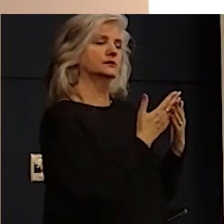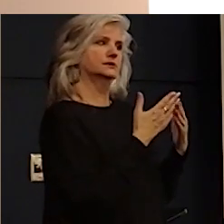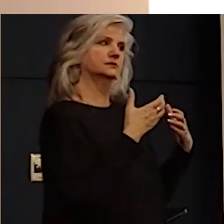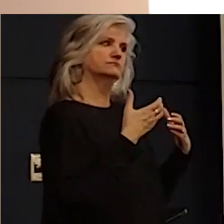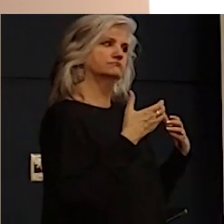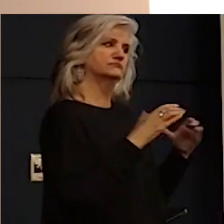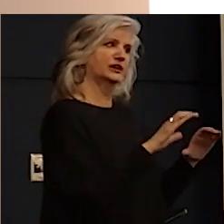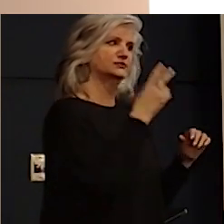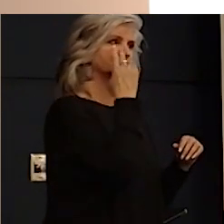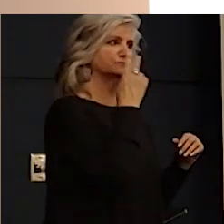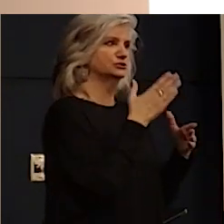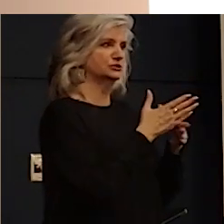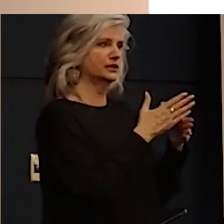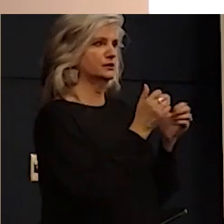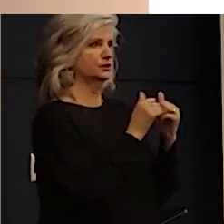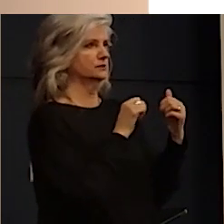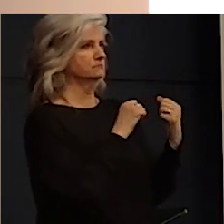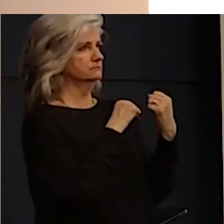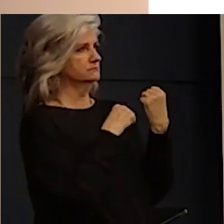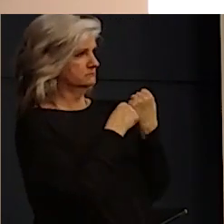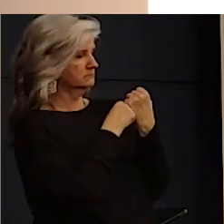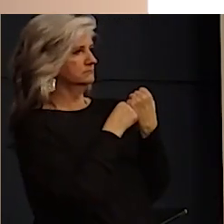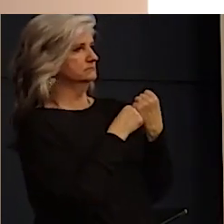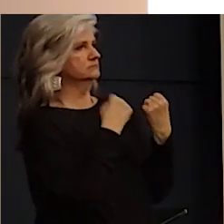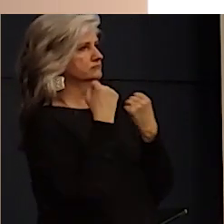with others in your community who could be struggling.